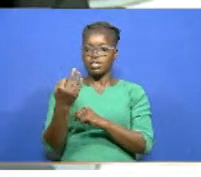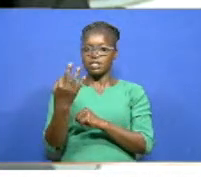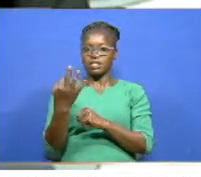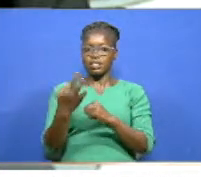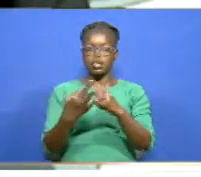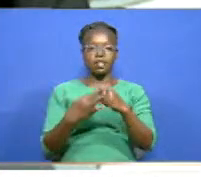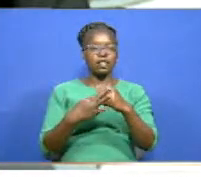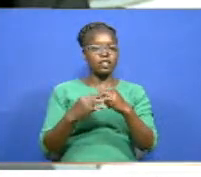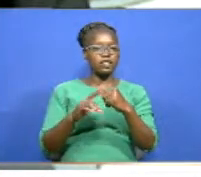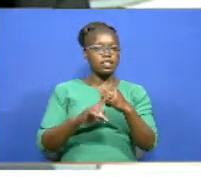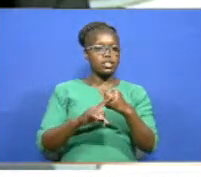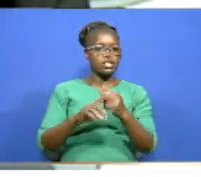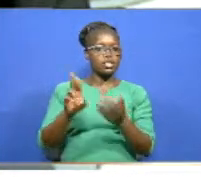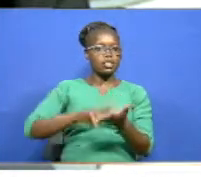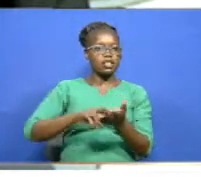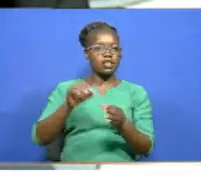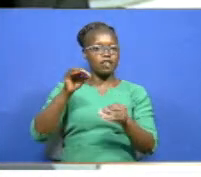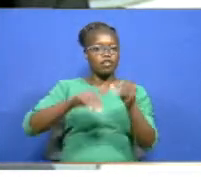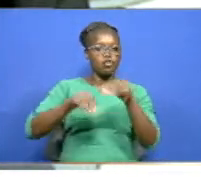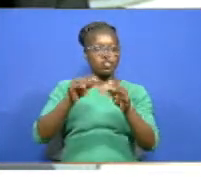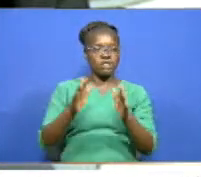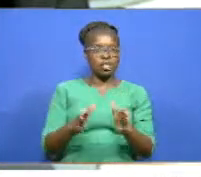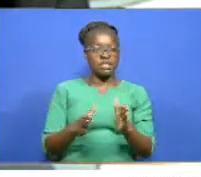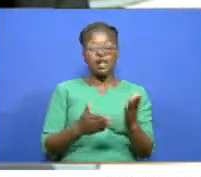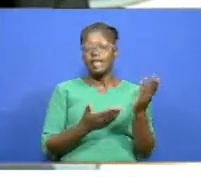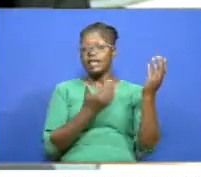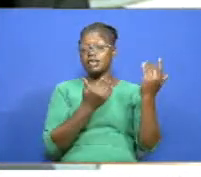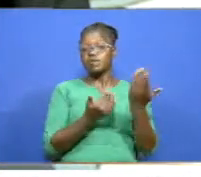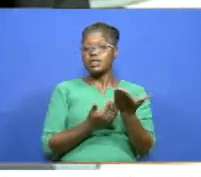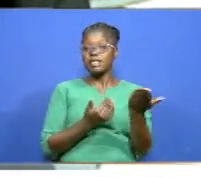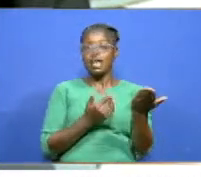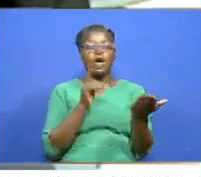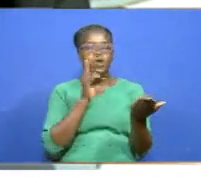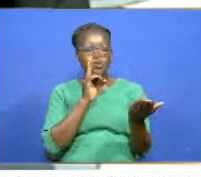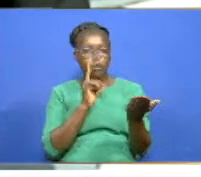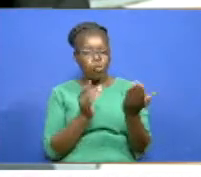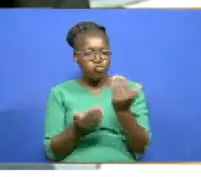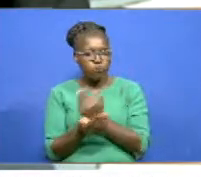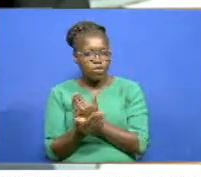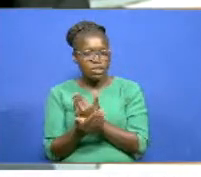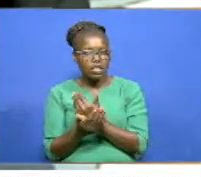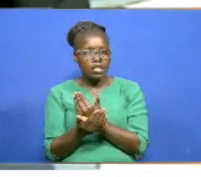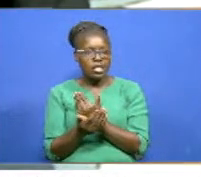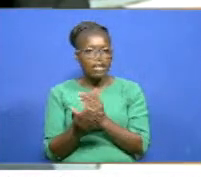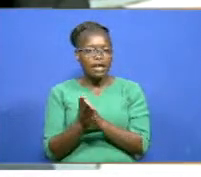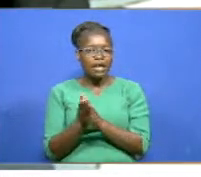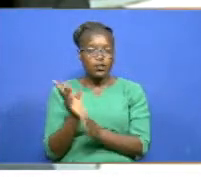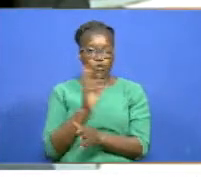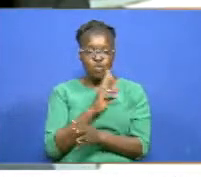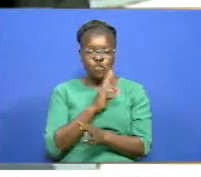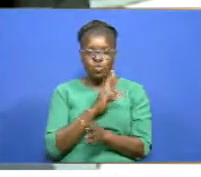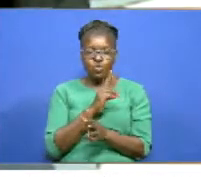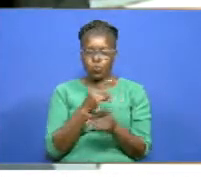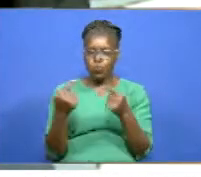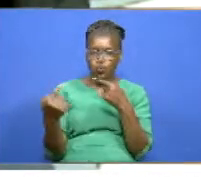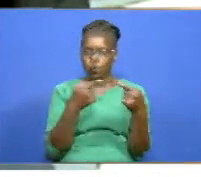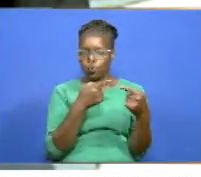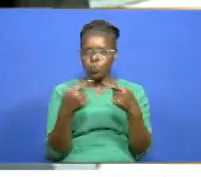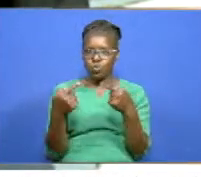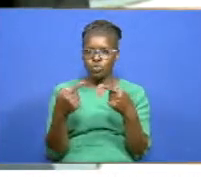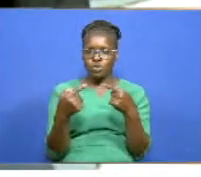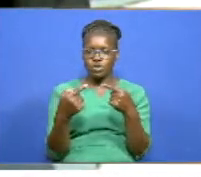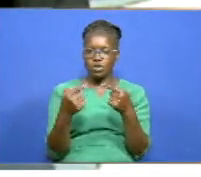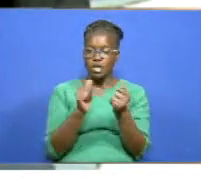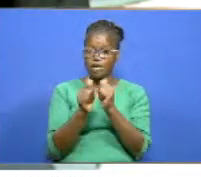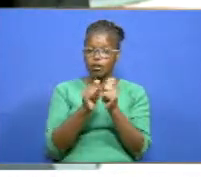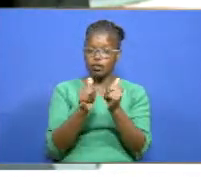62,386 registered voters expected at the ballot tomorrow morning. And a fierce battle is expected there. Of course, the